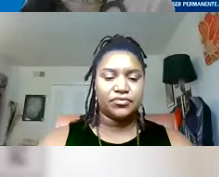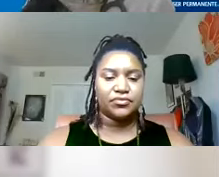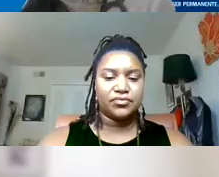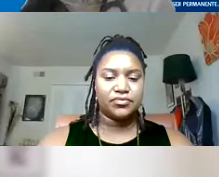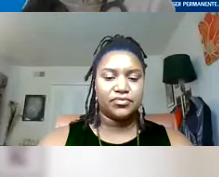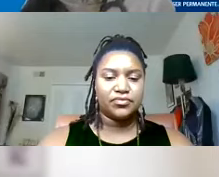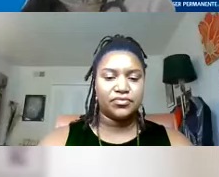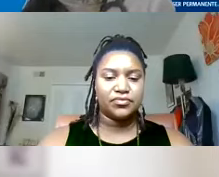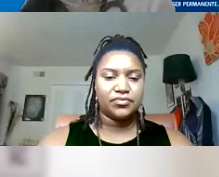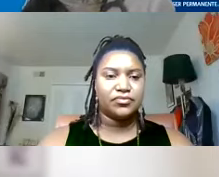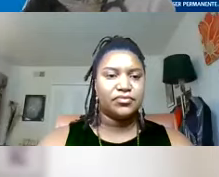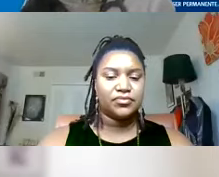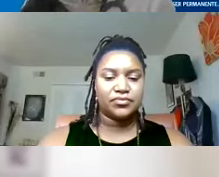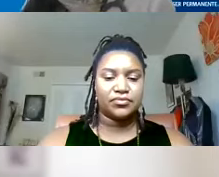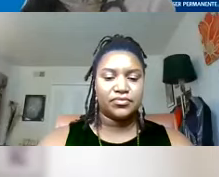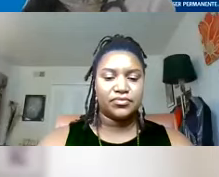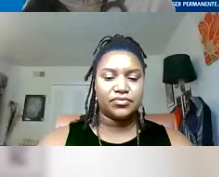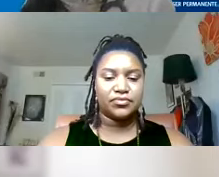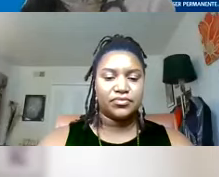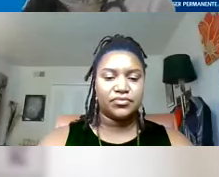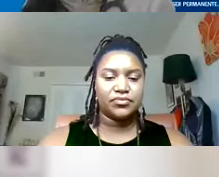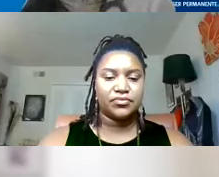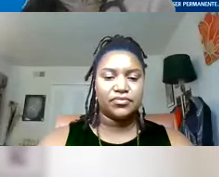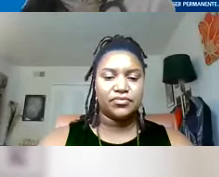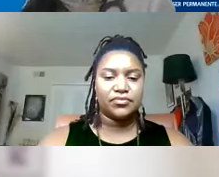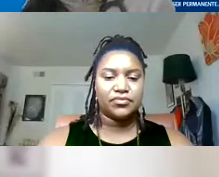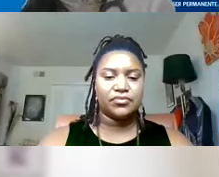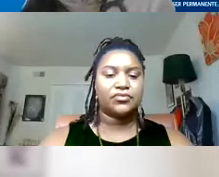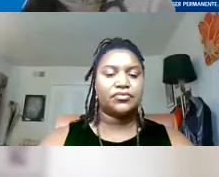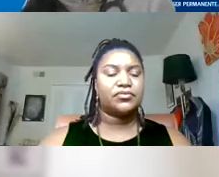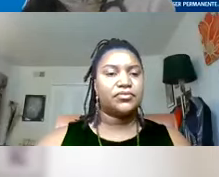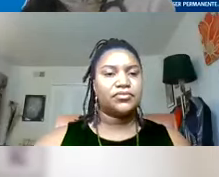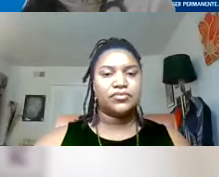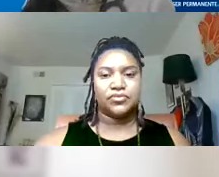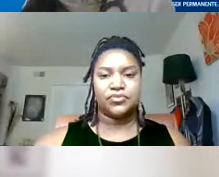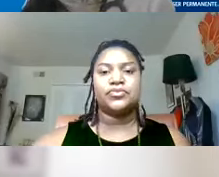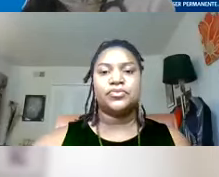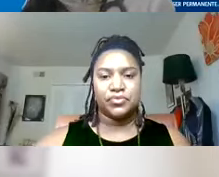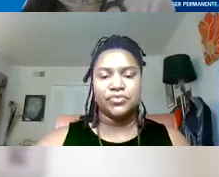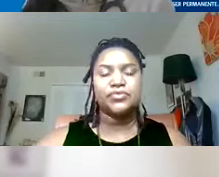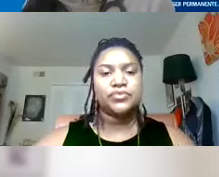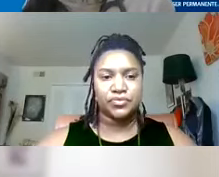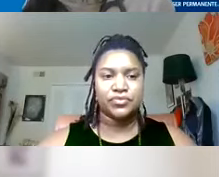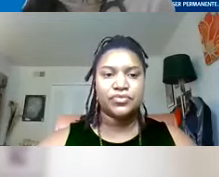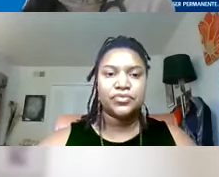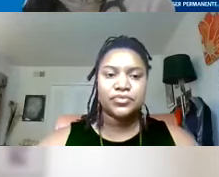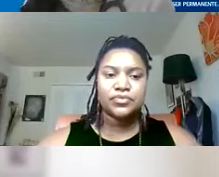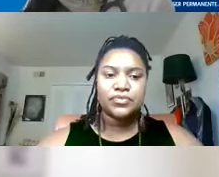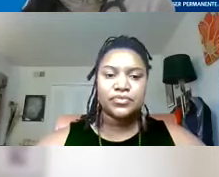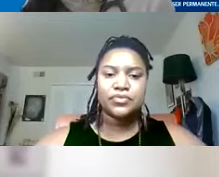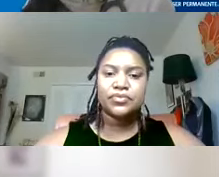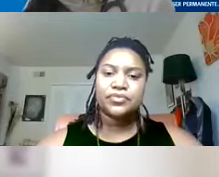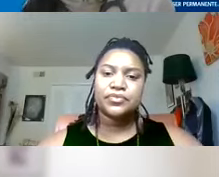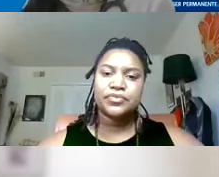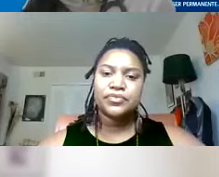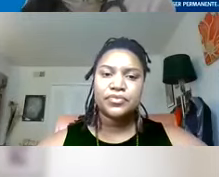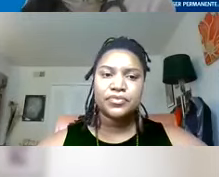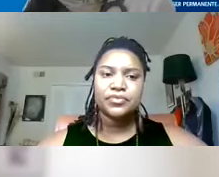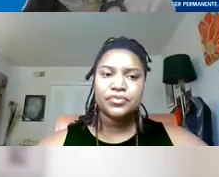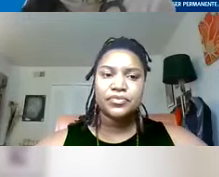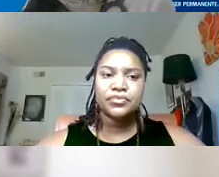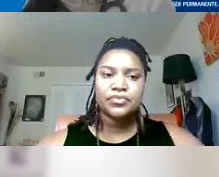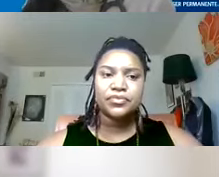the country. So for me, I think concerns are valid. It's valid to distrust what the government may want